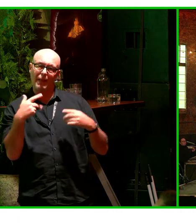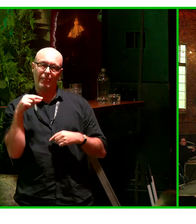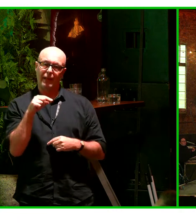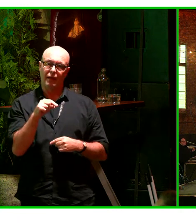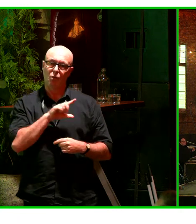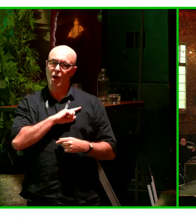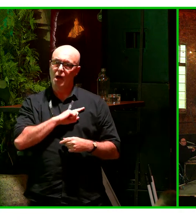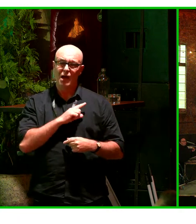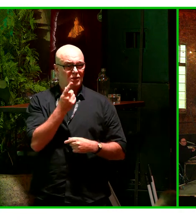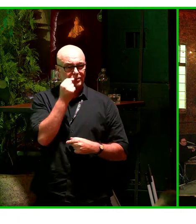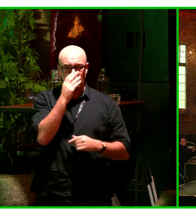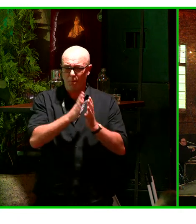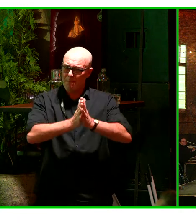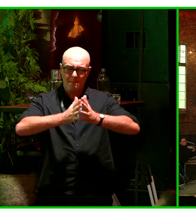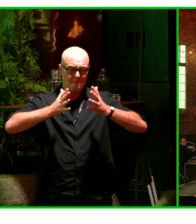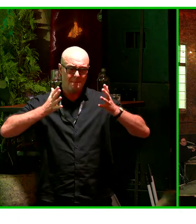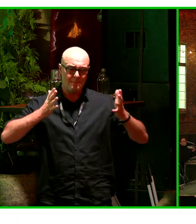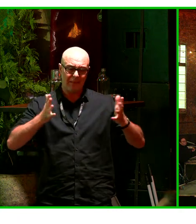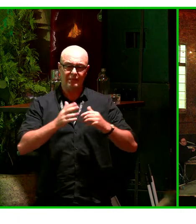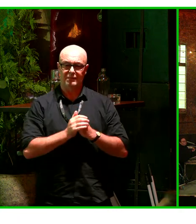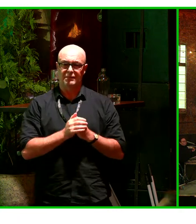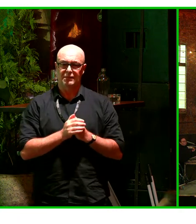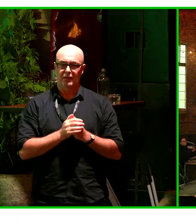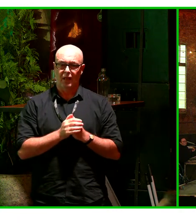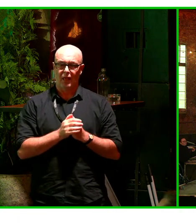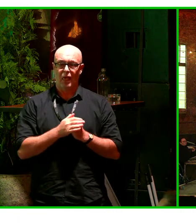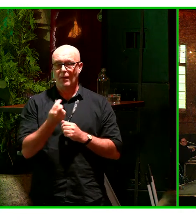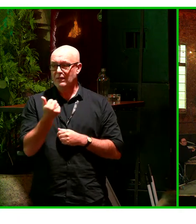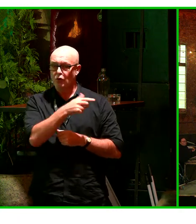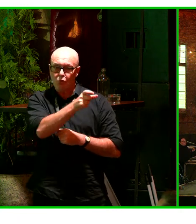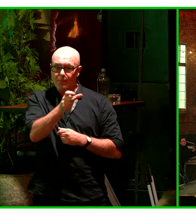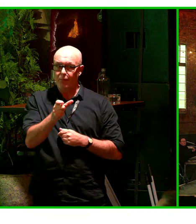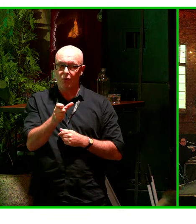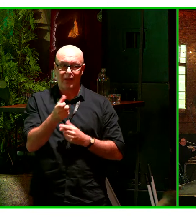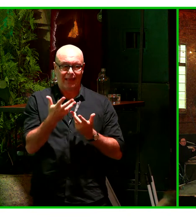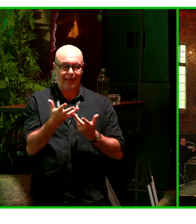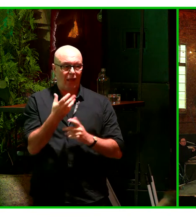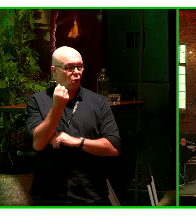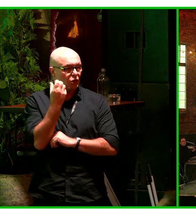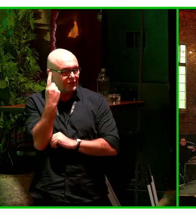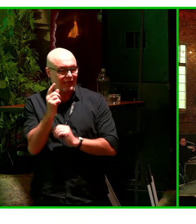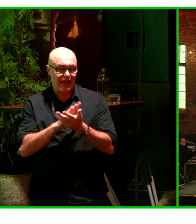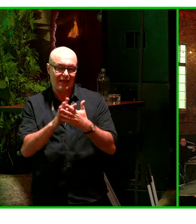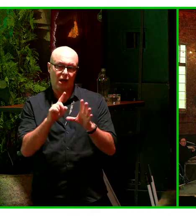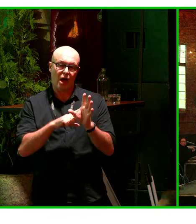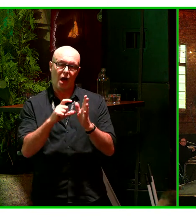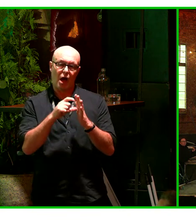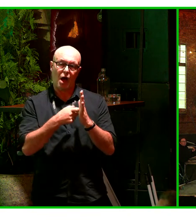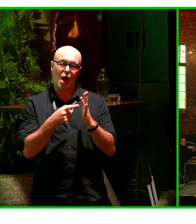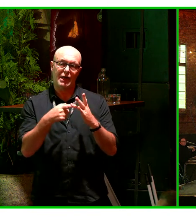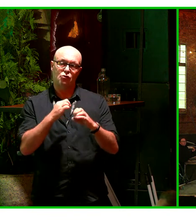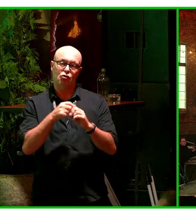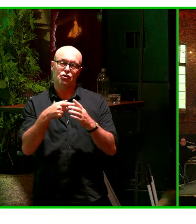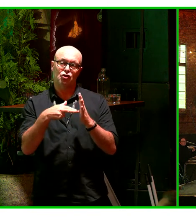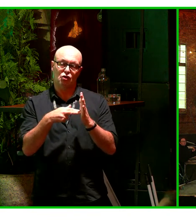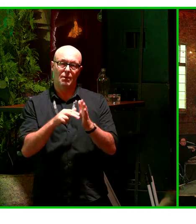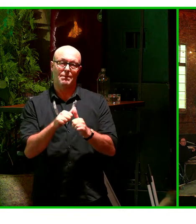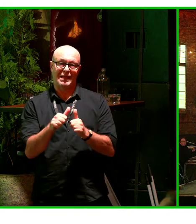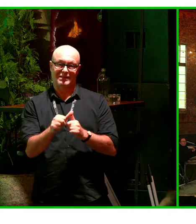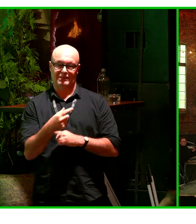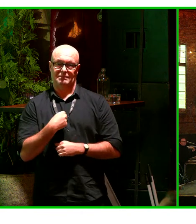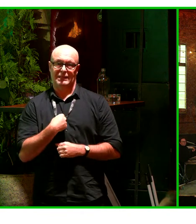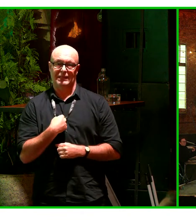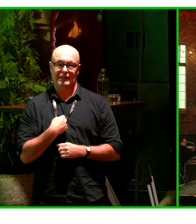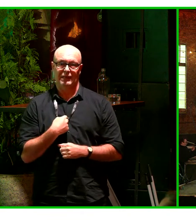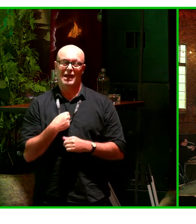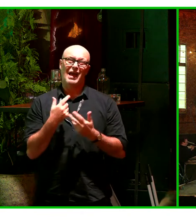be huge for us. Now, there'll be people here who understand hydrogen better than me. And there's an argument, isn't there,